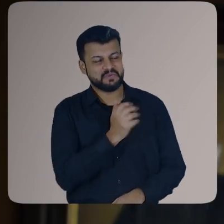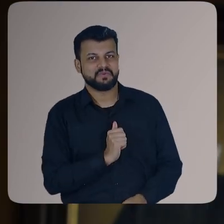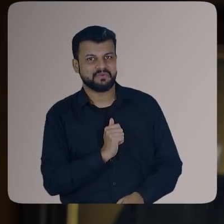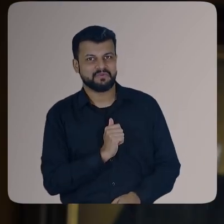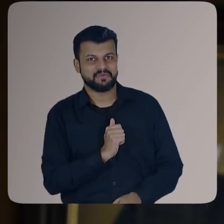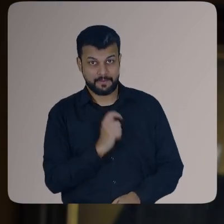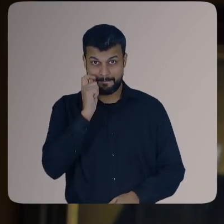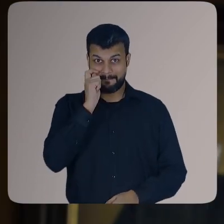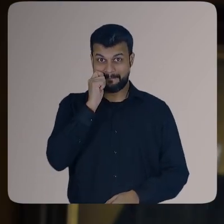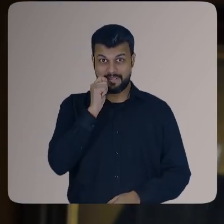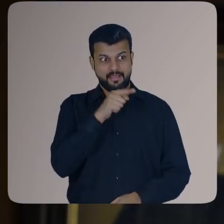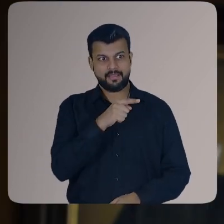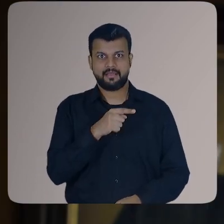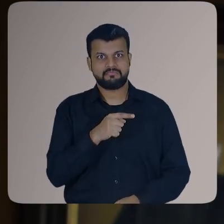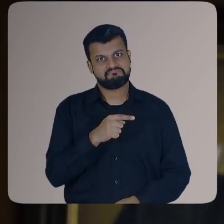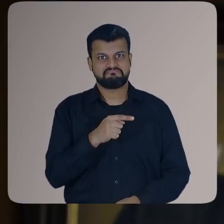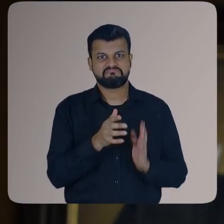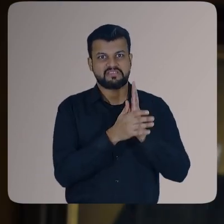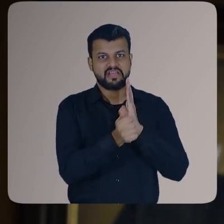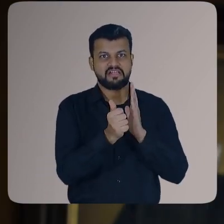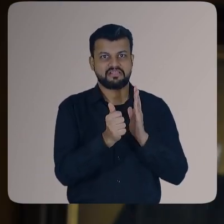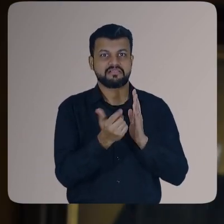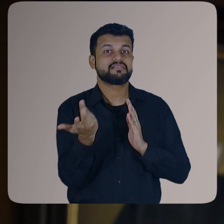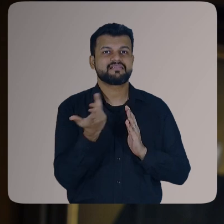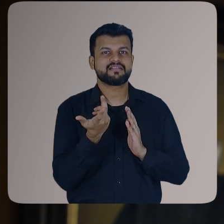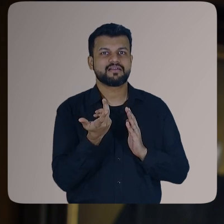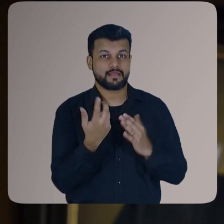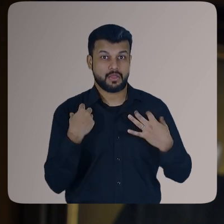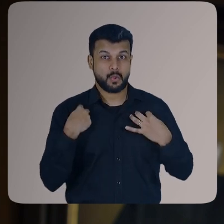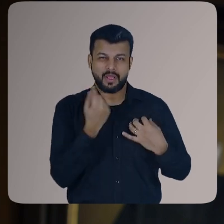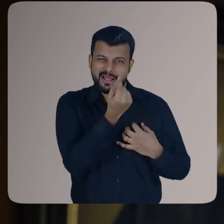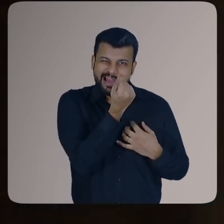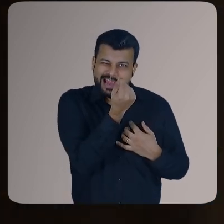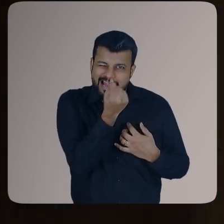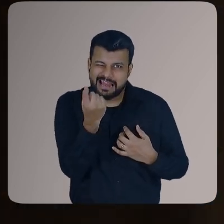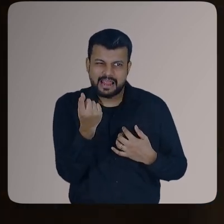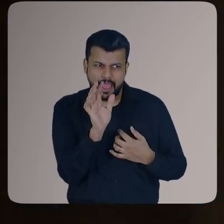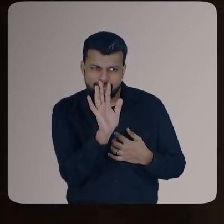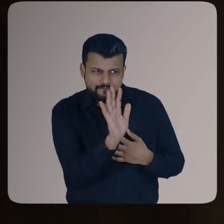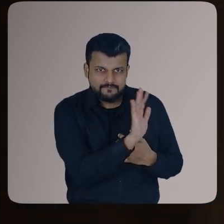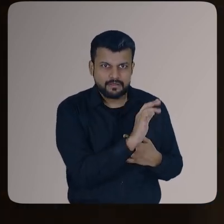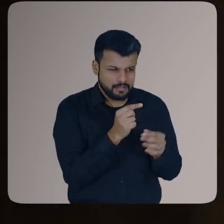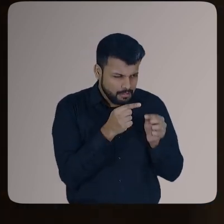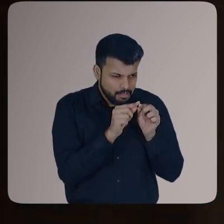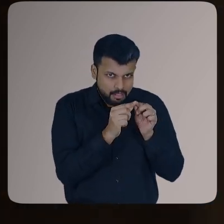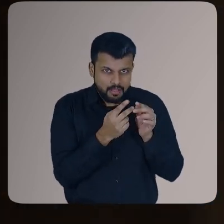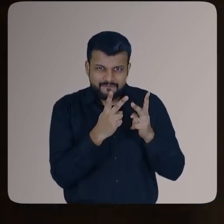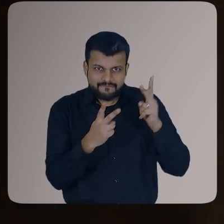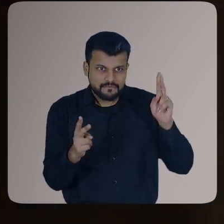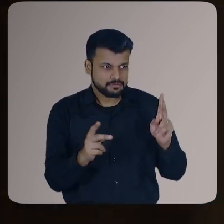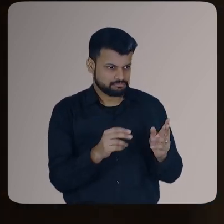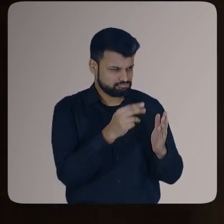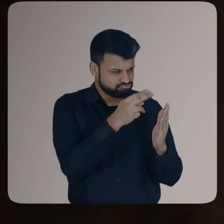Hals was particularly skilled in expressing the subtle variations in different textiles, but I think his greatest talent was in